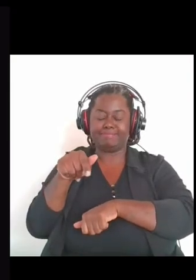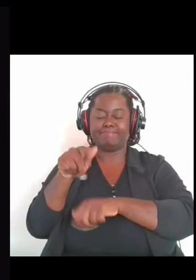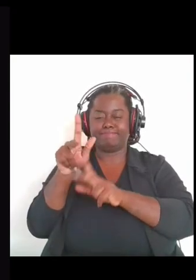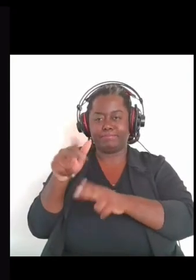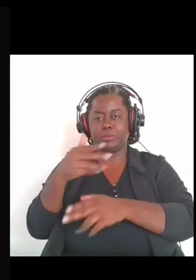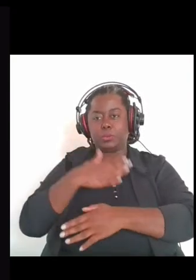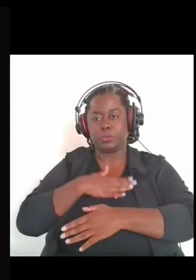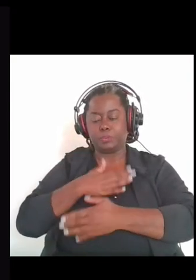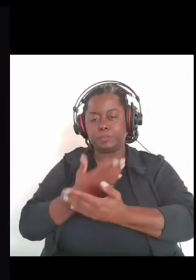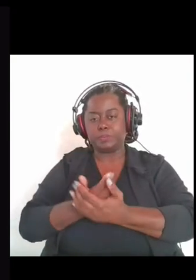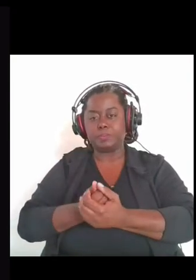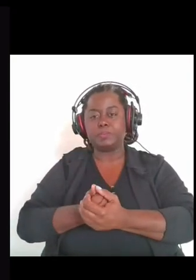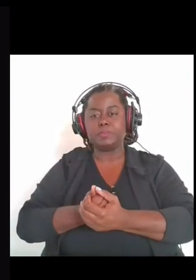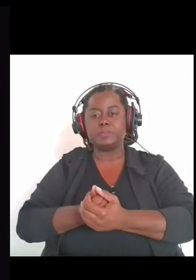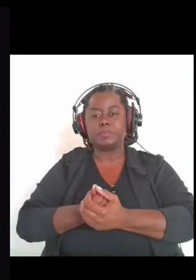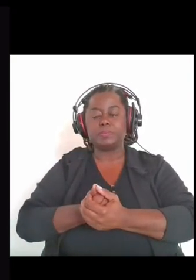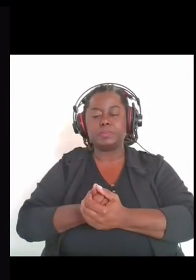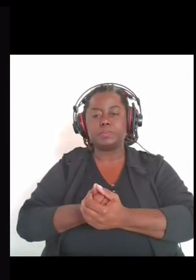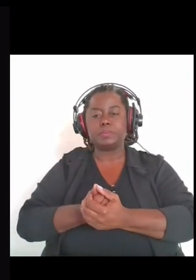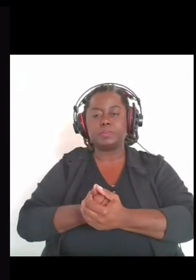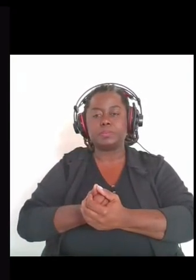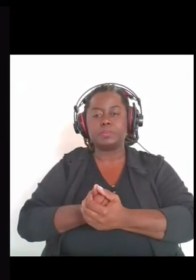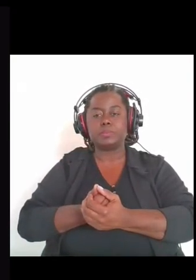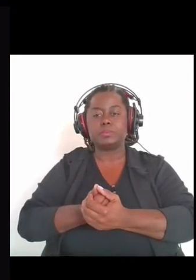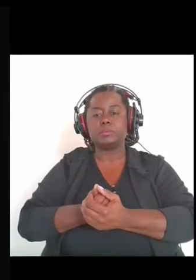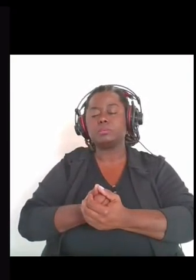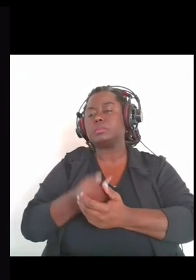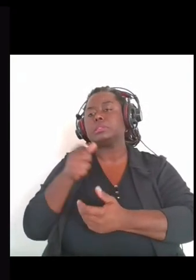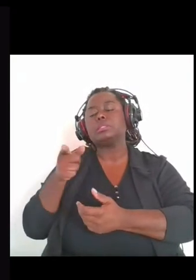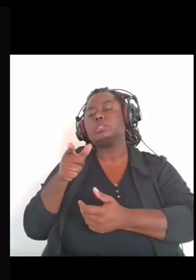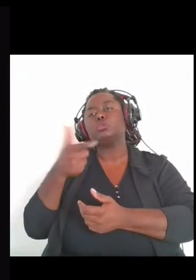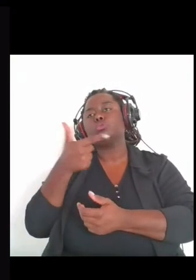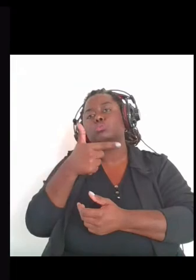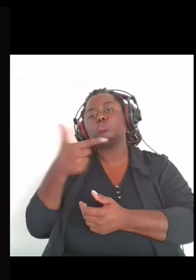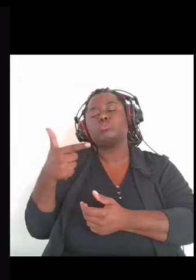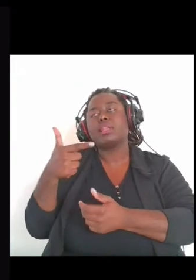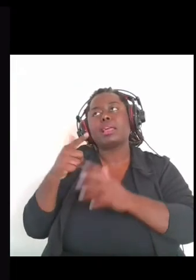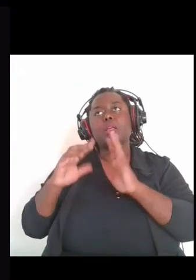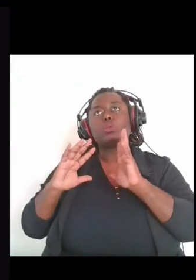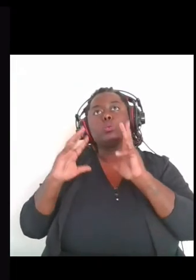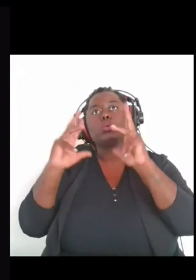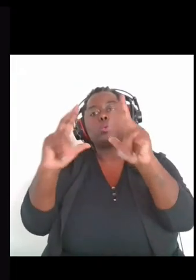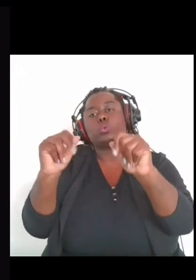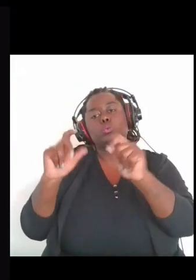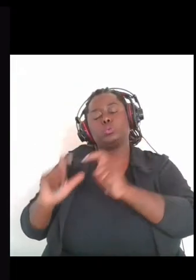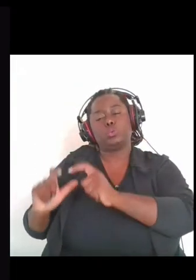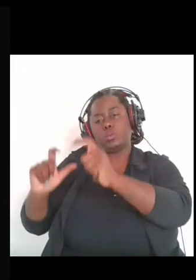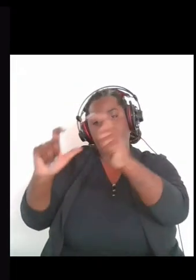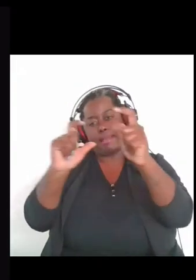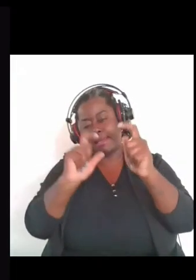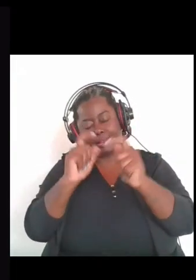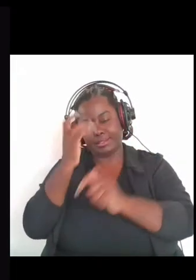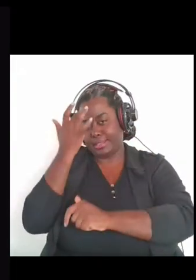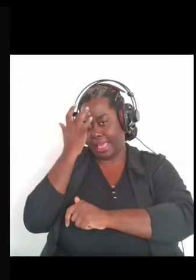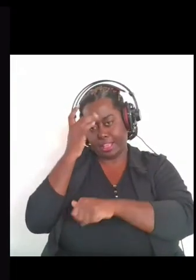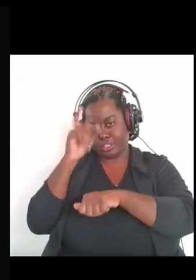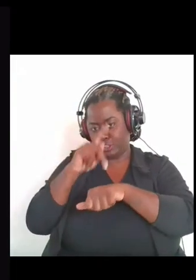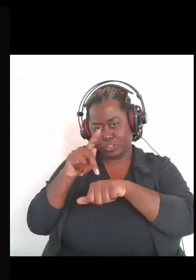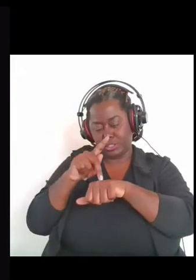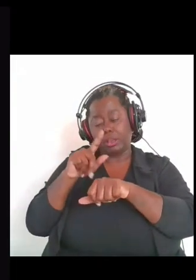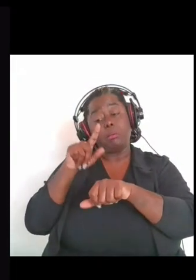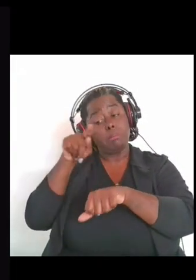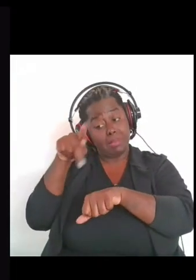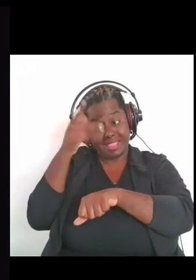the places in India India's like I said also one of the most populated so there are several opinions we are a